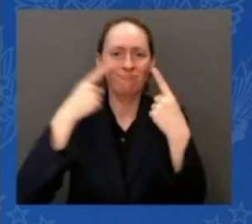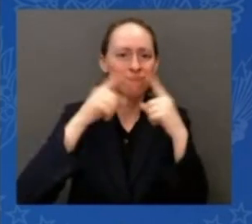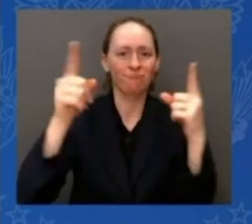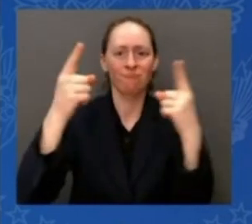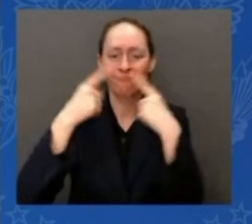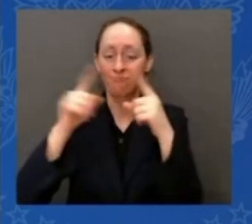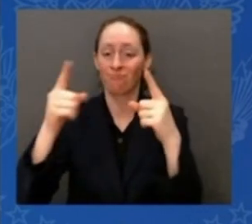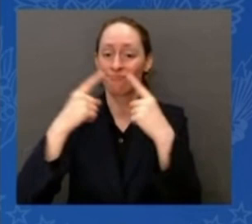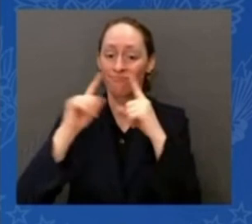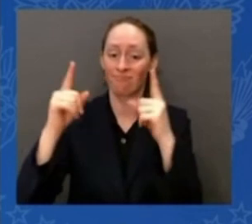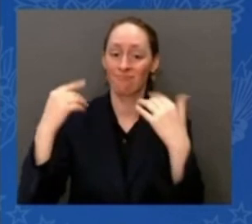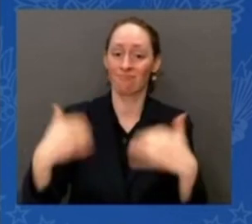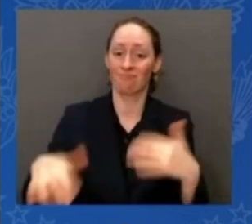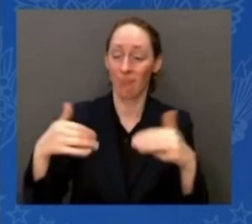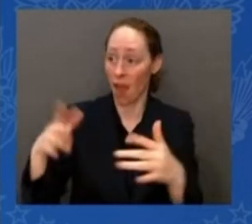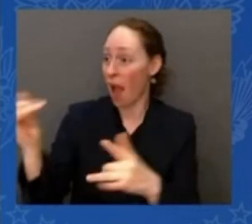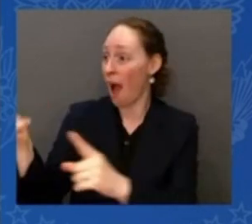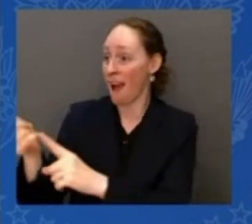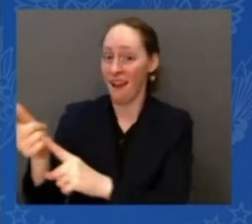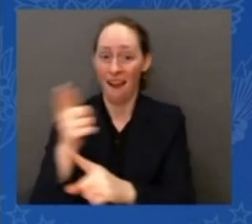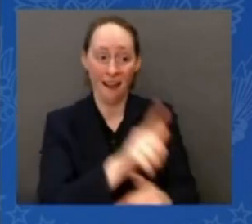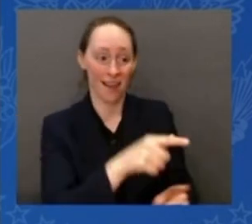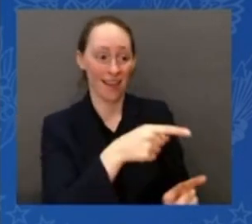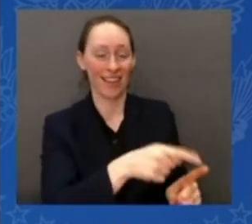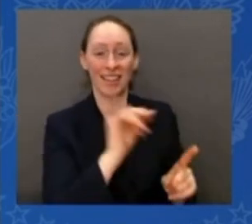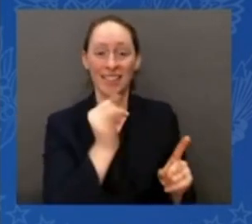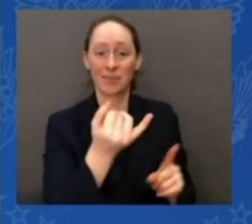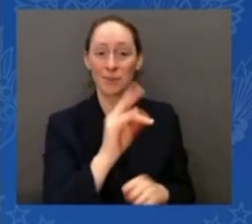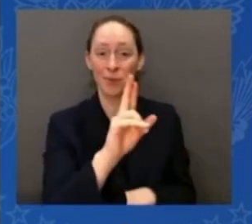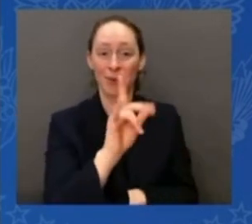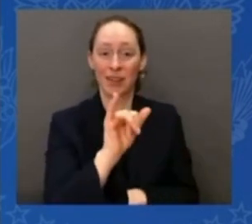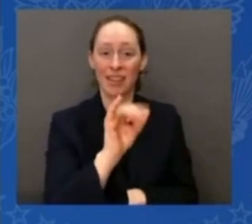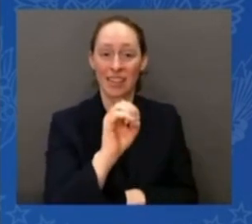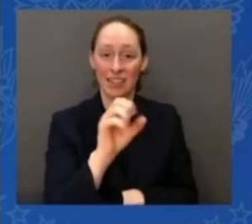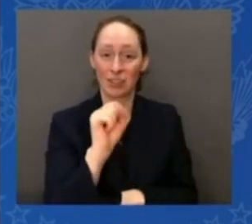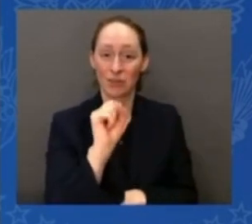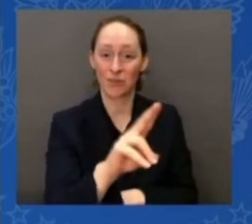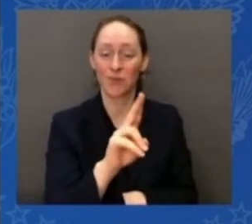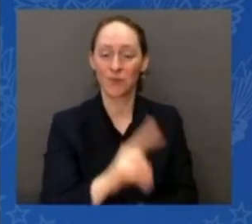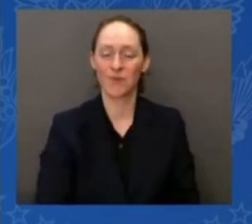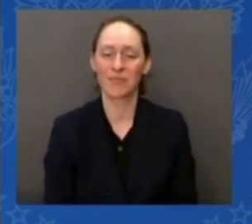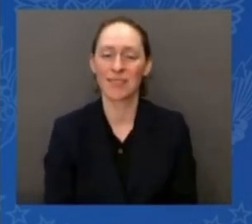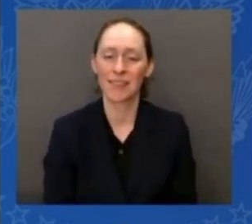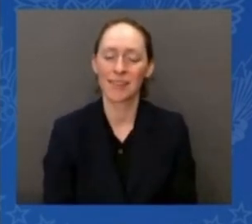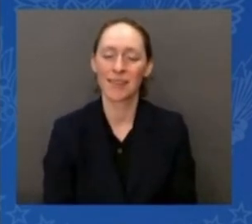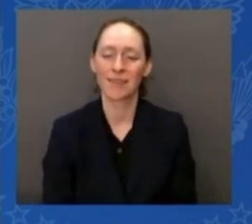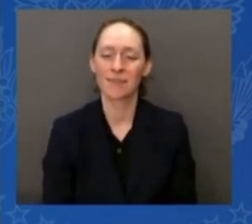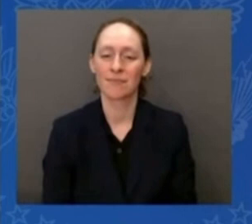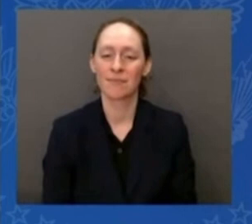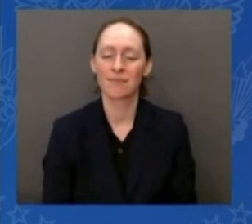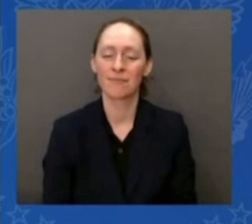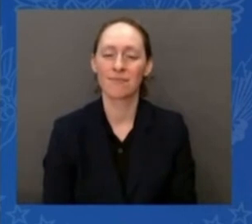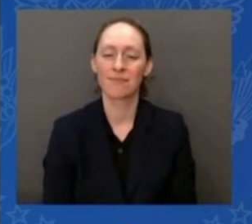to be a Secretary of Labor before in a state about as big as the rest of America.